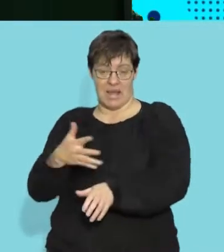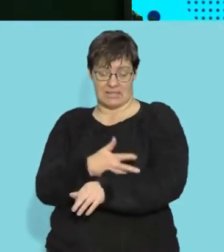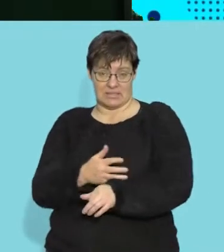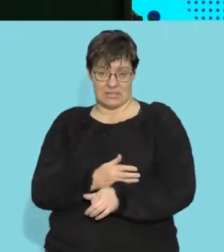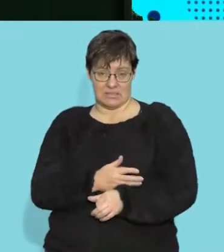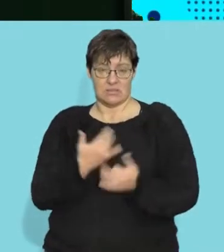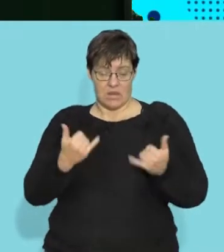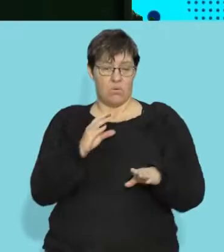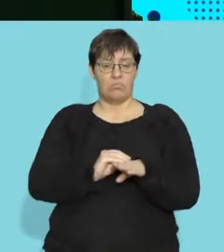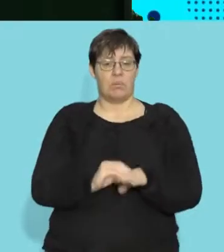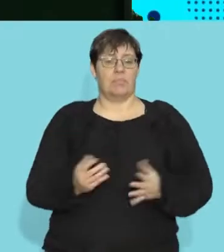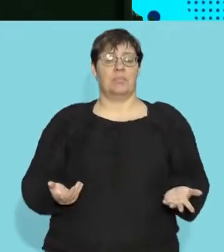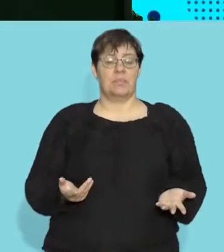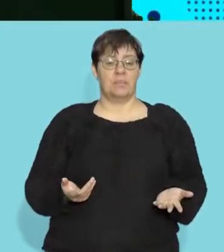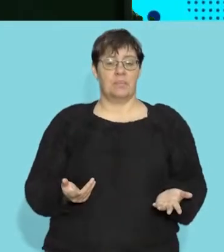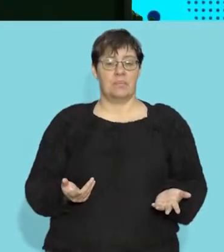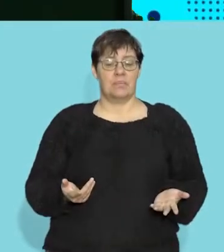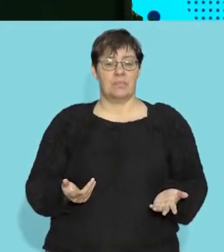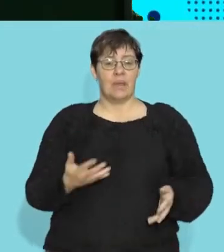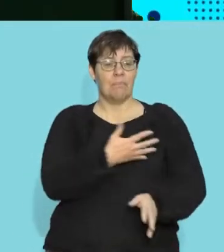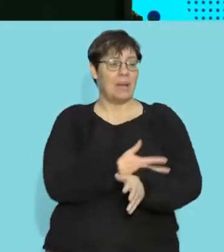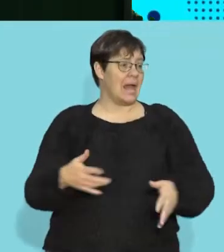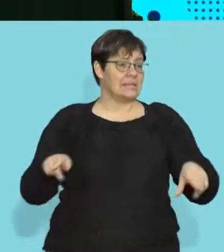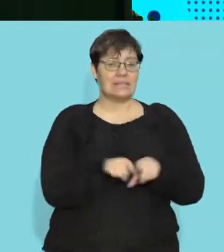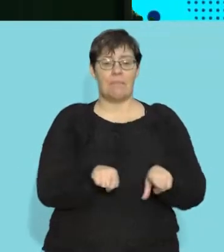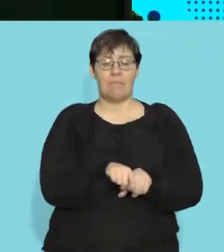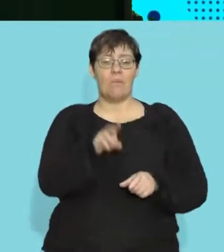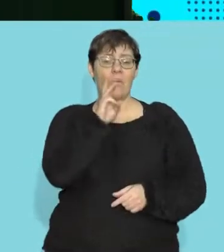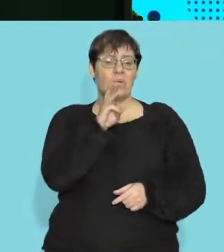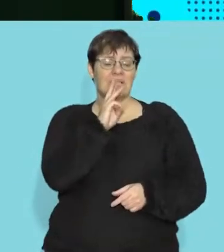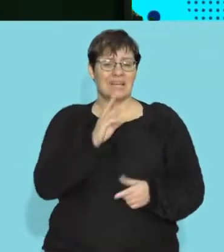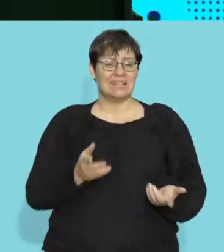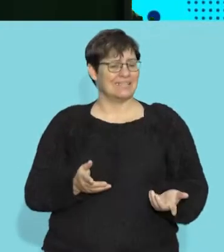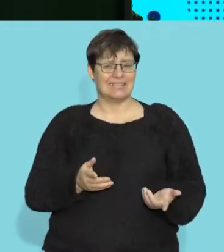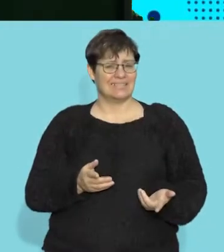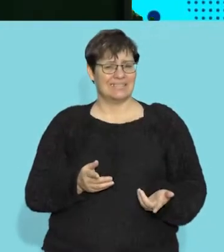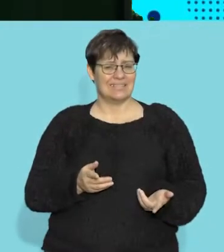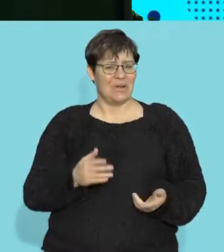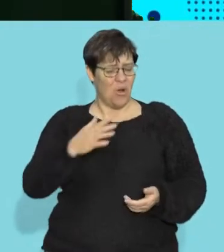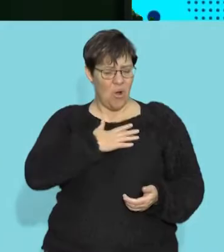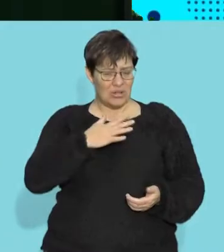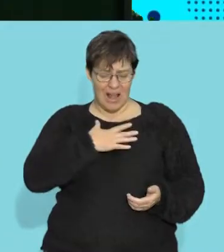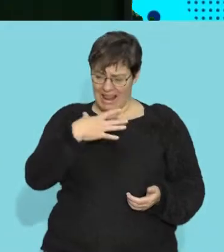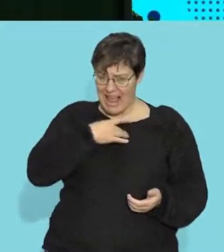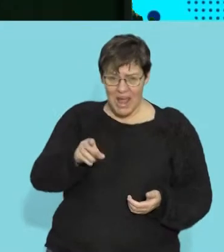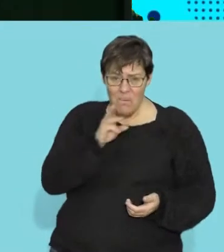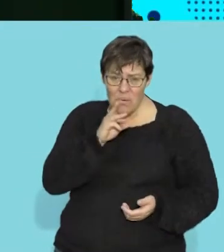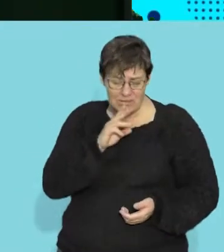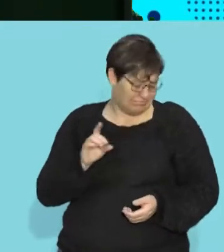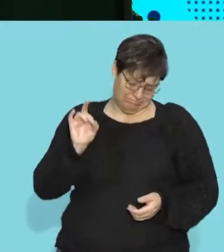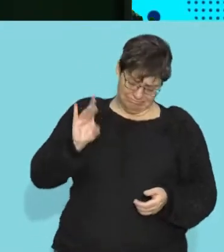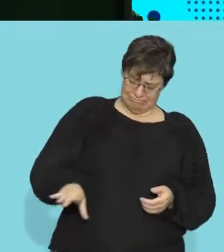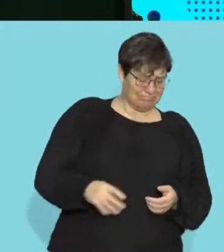Now we have a problem. Blood is water, and oxygen don't like the water at all. All